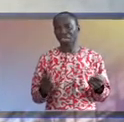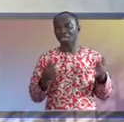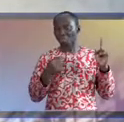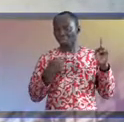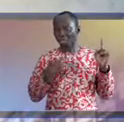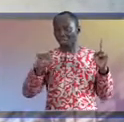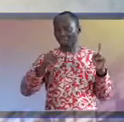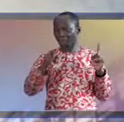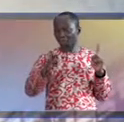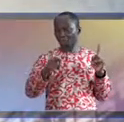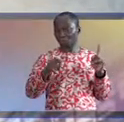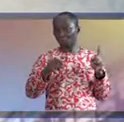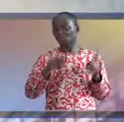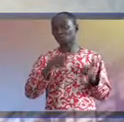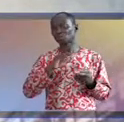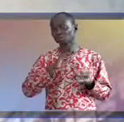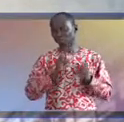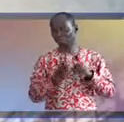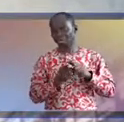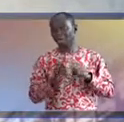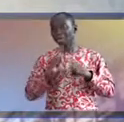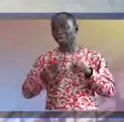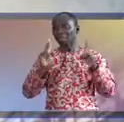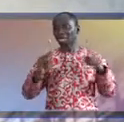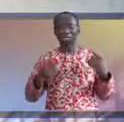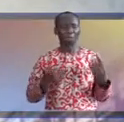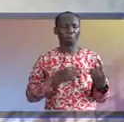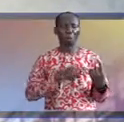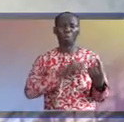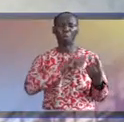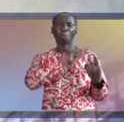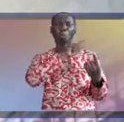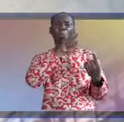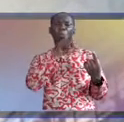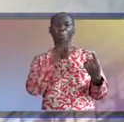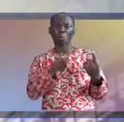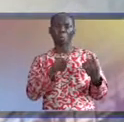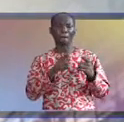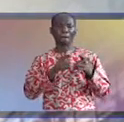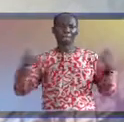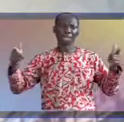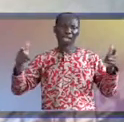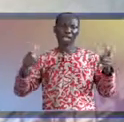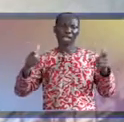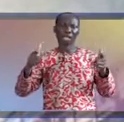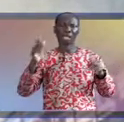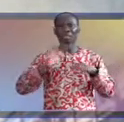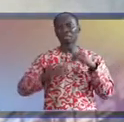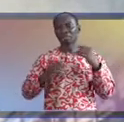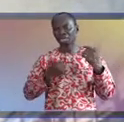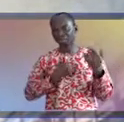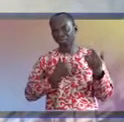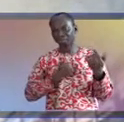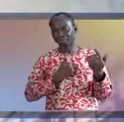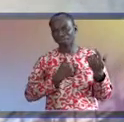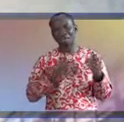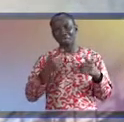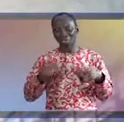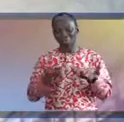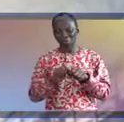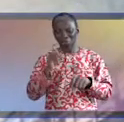But the one who is coming after me is mightier than I, whose sandals I am